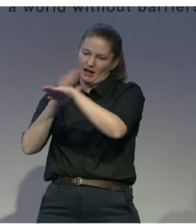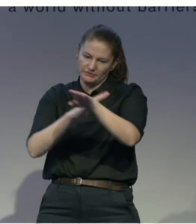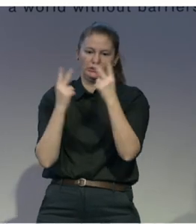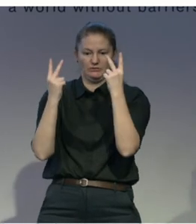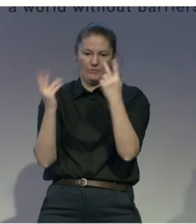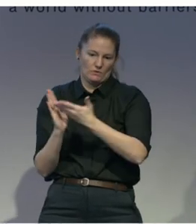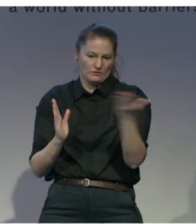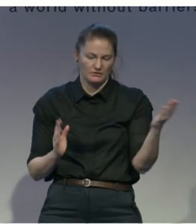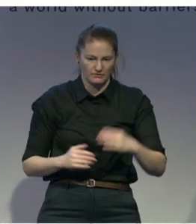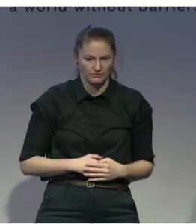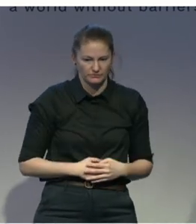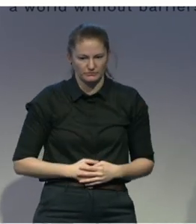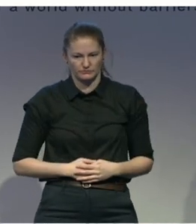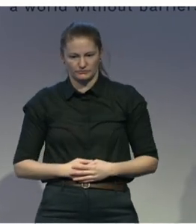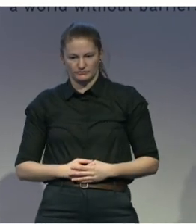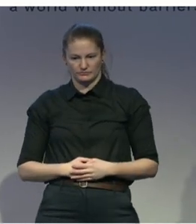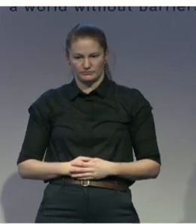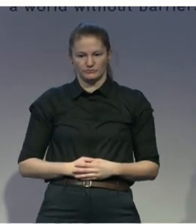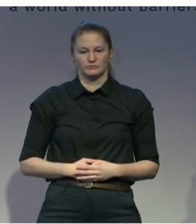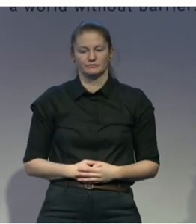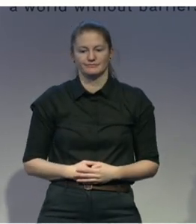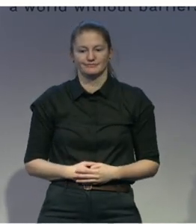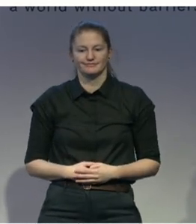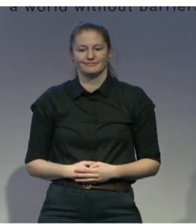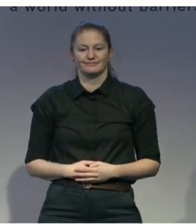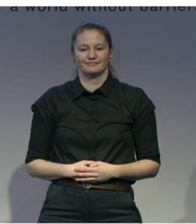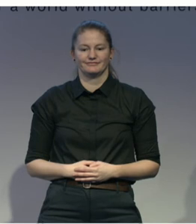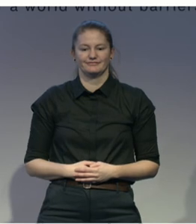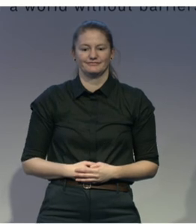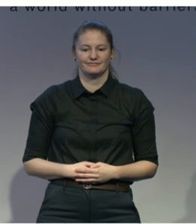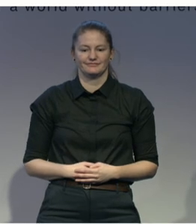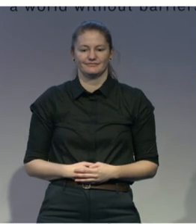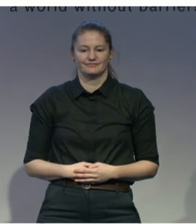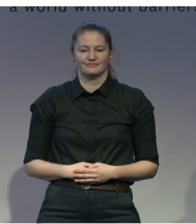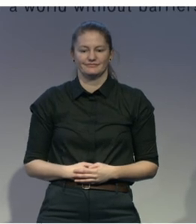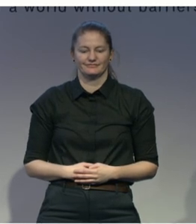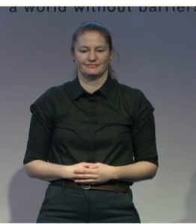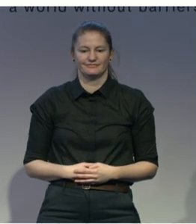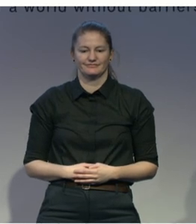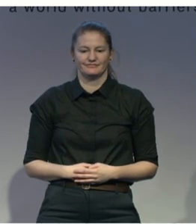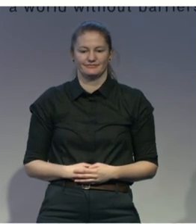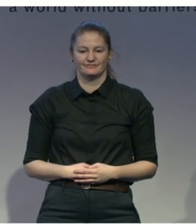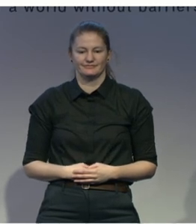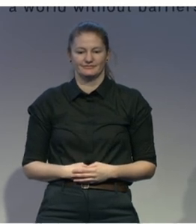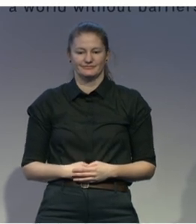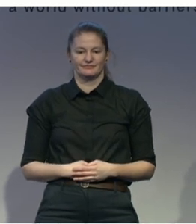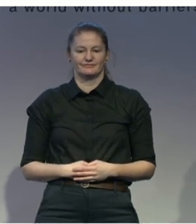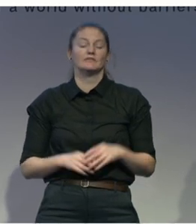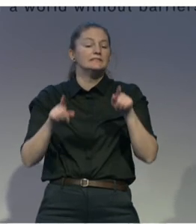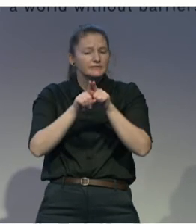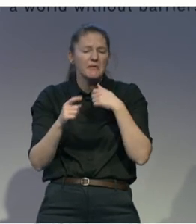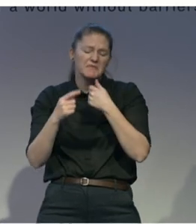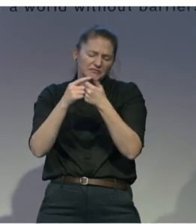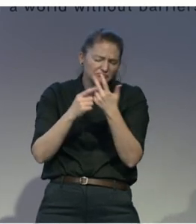they will do well from the first moment. They do not want products or service developed for